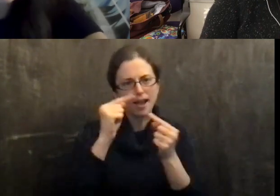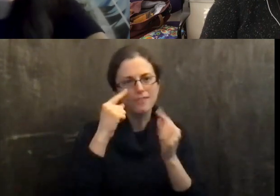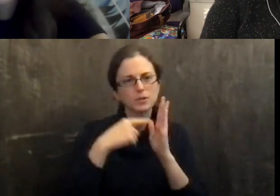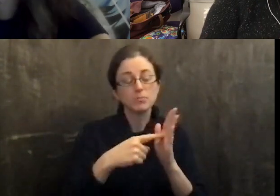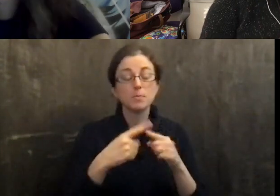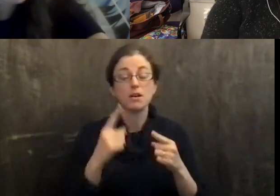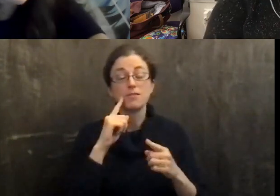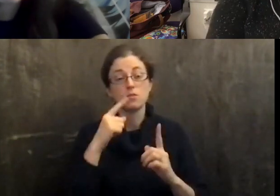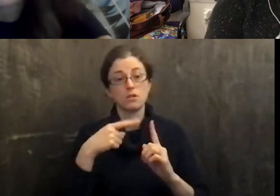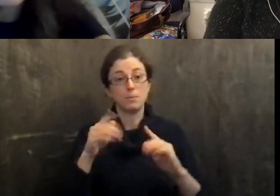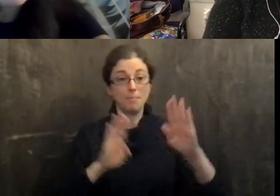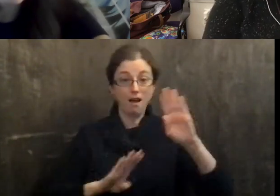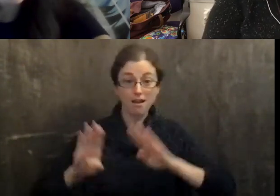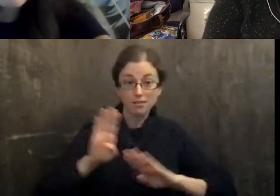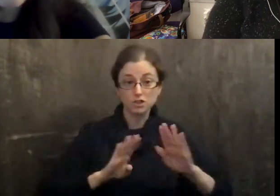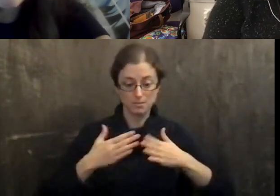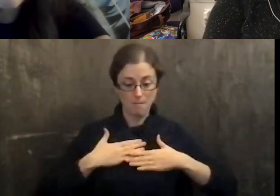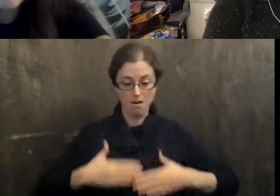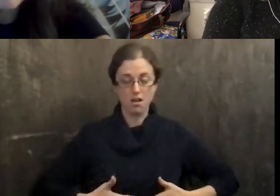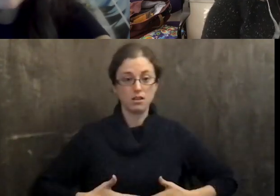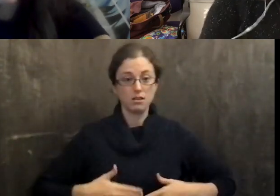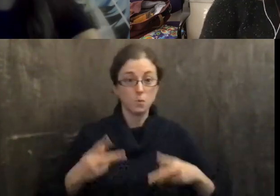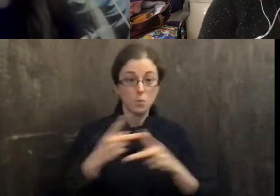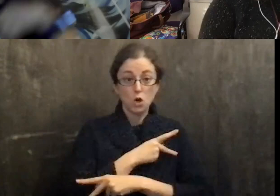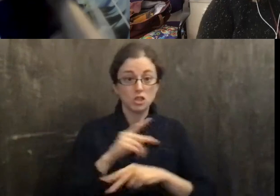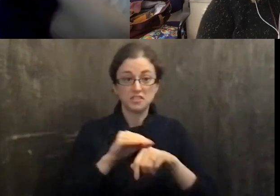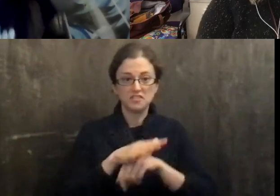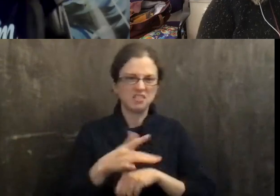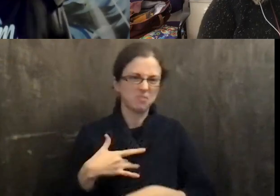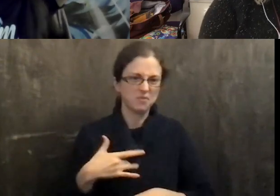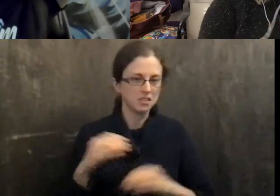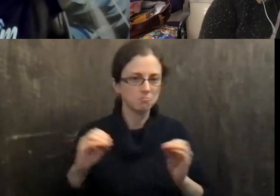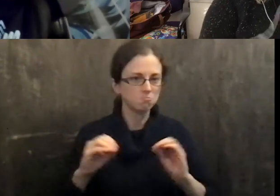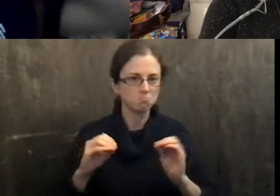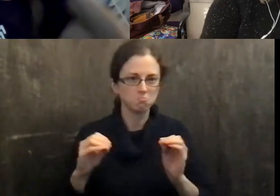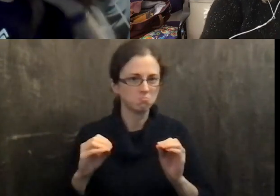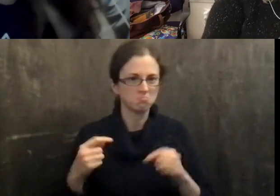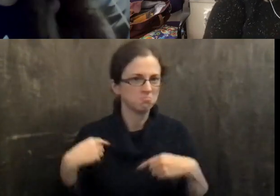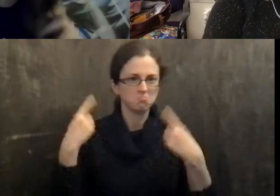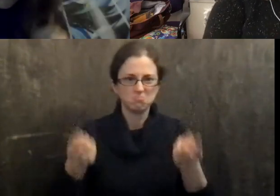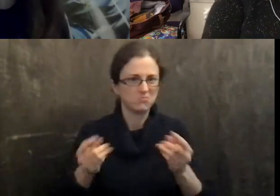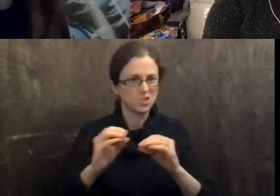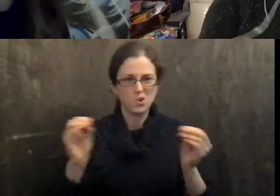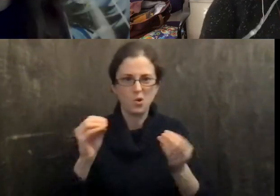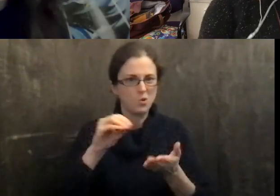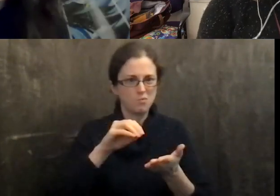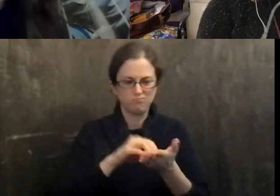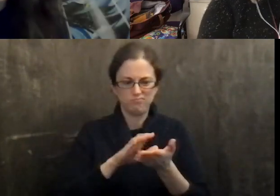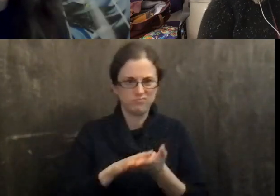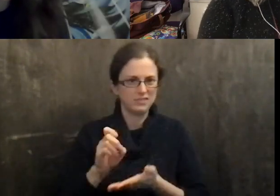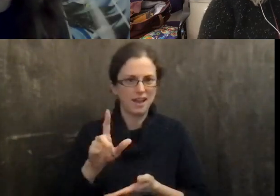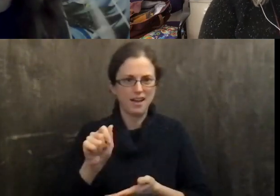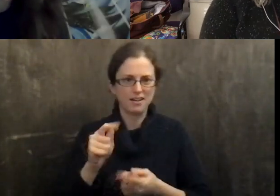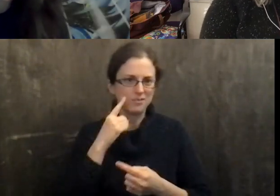side effects, I don't expect any difference. Right. Actually, that links to another question that was asked about if there are there low